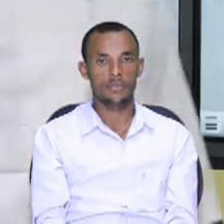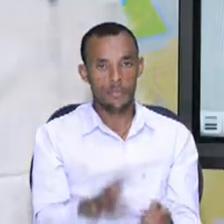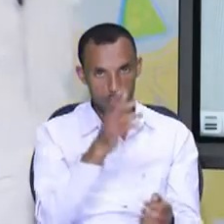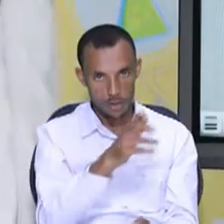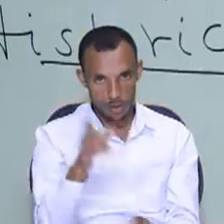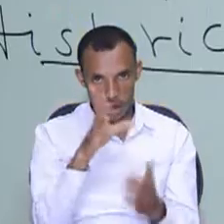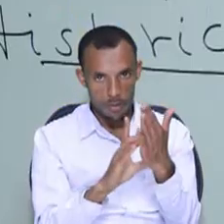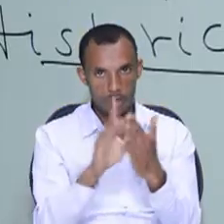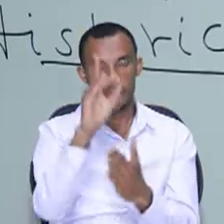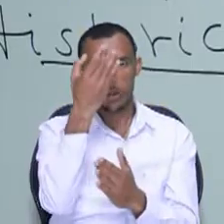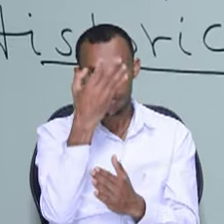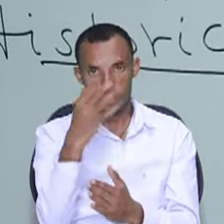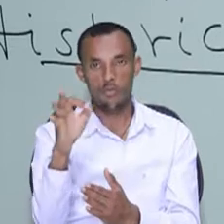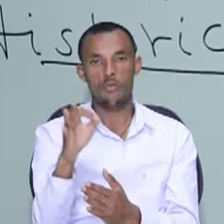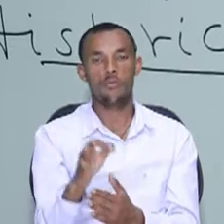Historical development of